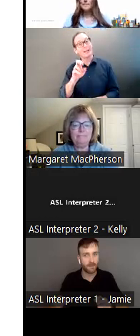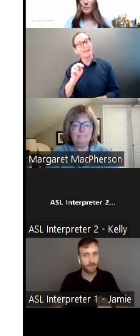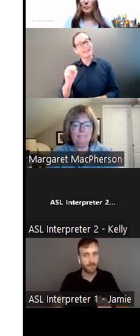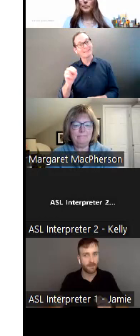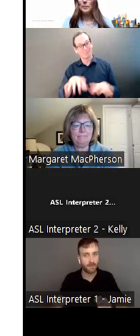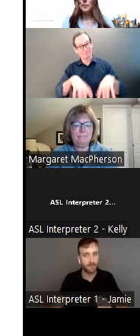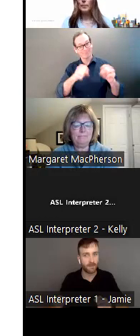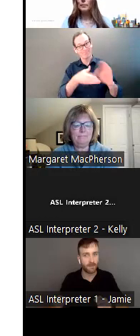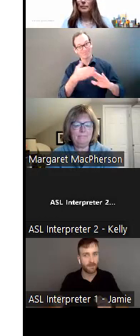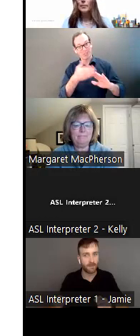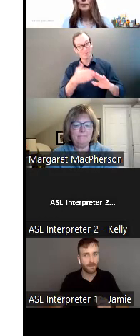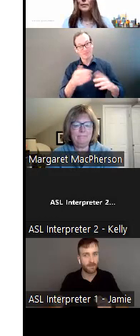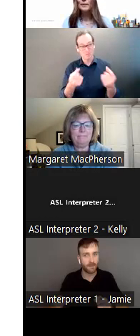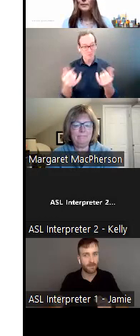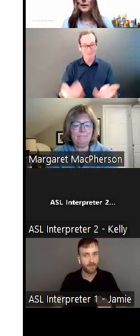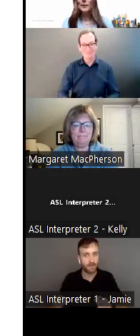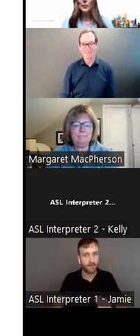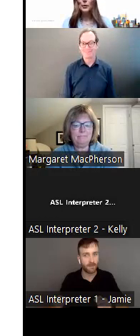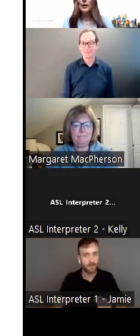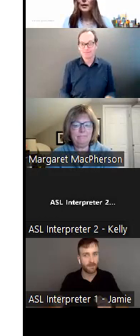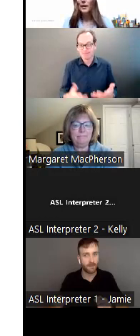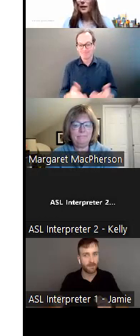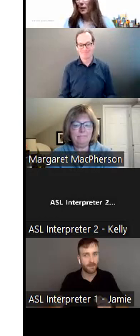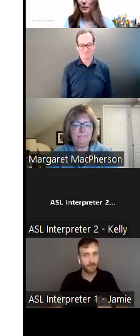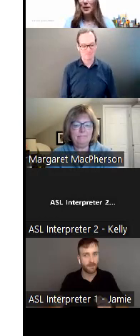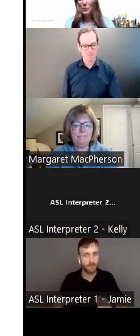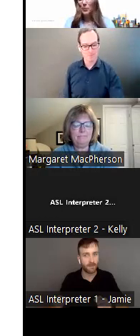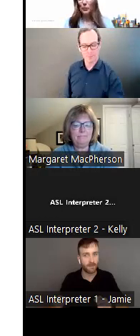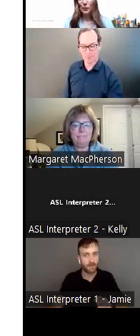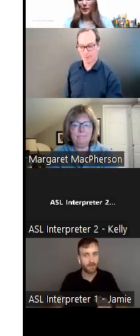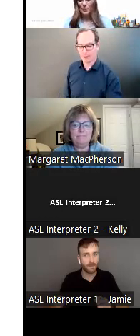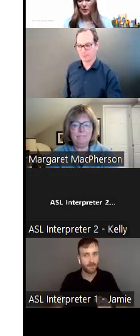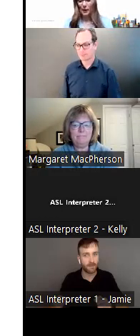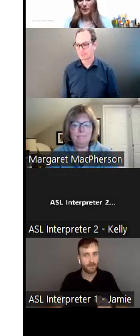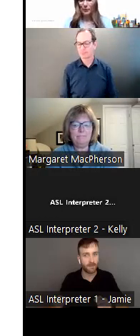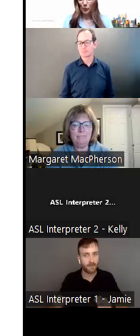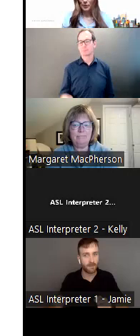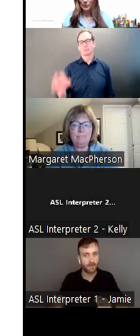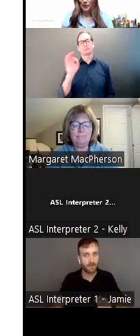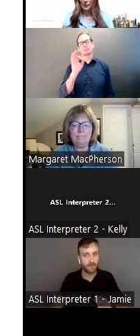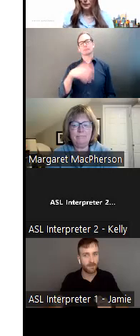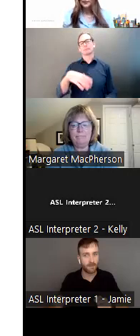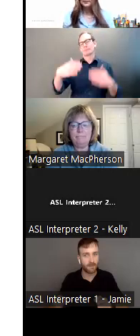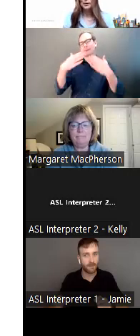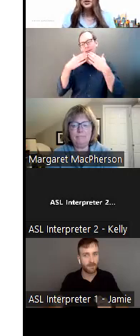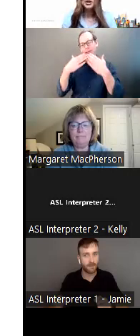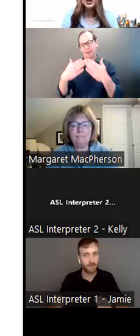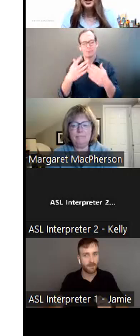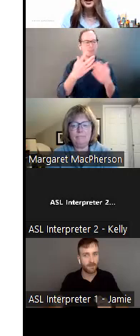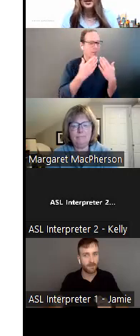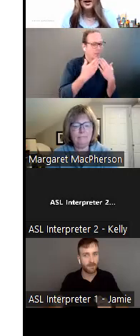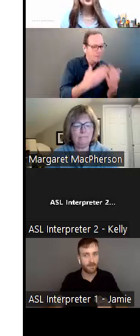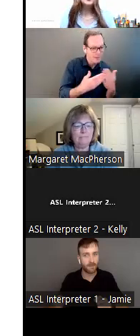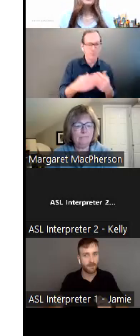the moderation, or I'm not sure what you plan to do. Great. Thank you both for a great and informative